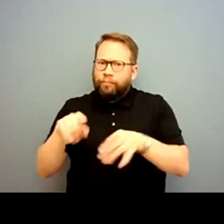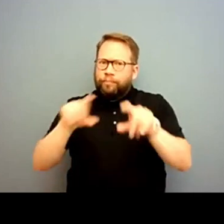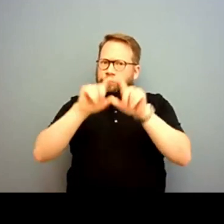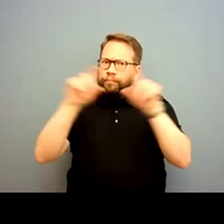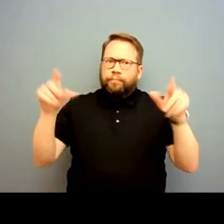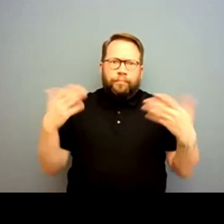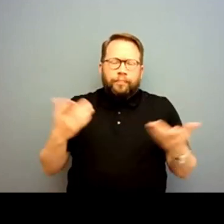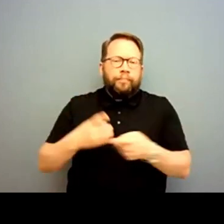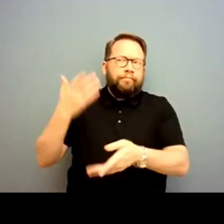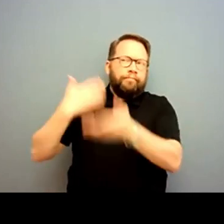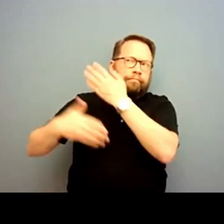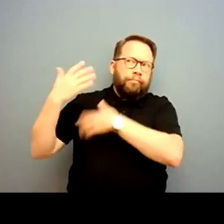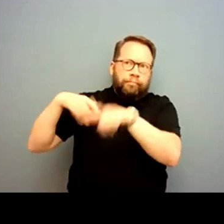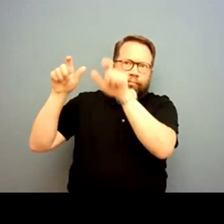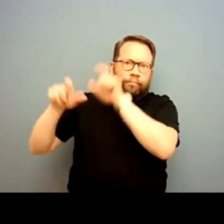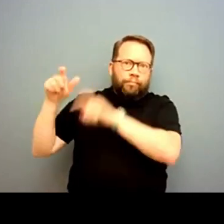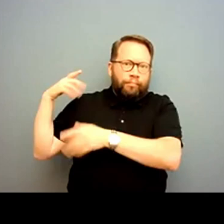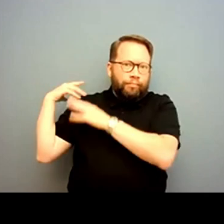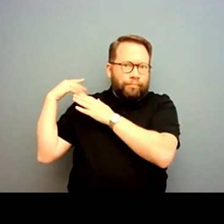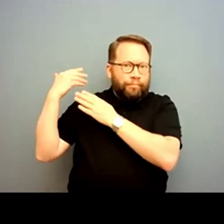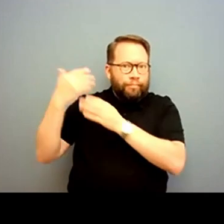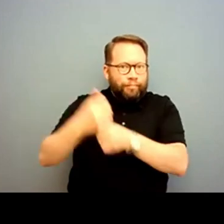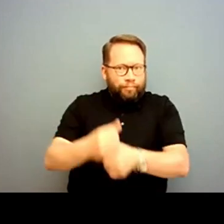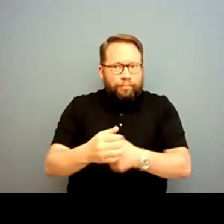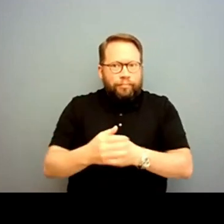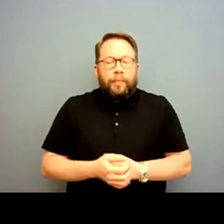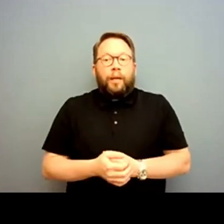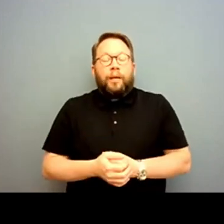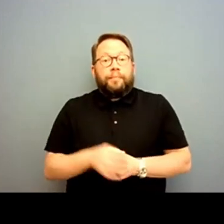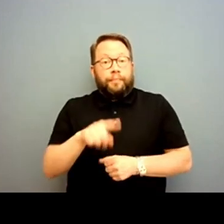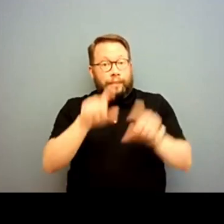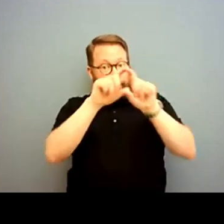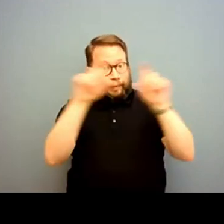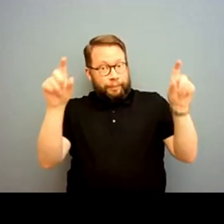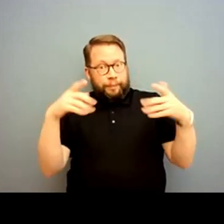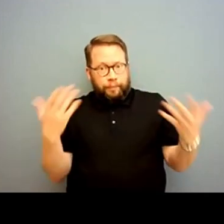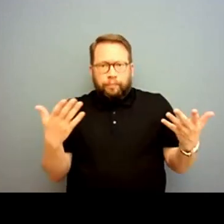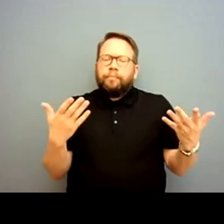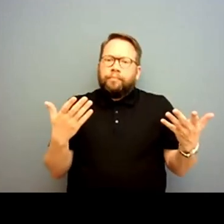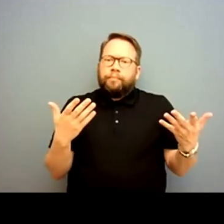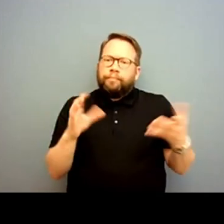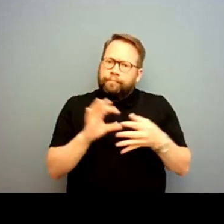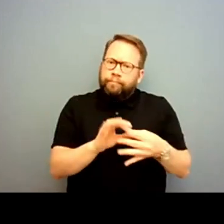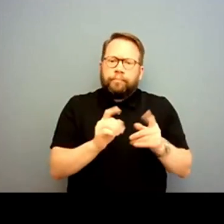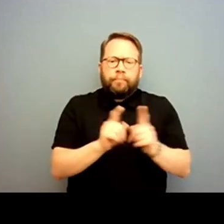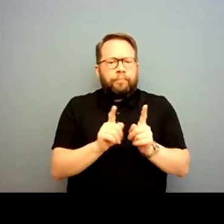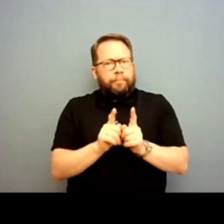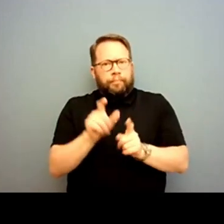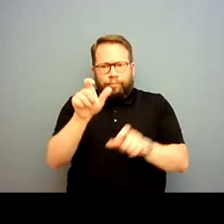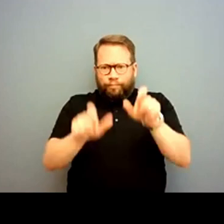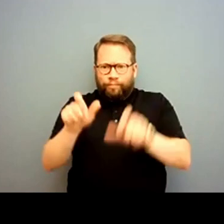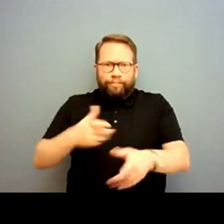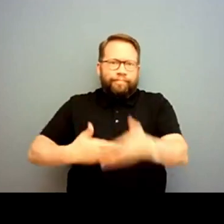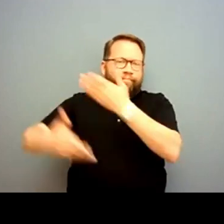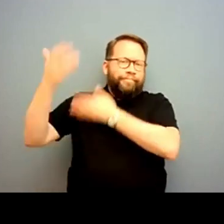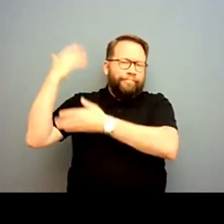The topic of today's webinar, Rights of Indigenous Peoples, is an important topic on the Nordic agenda